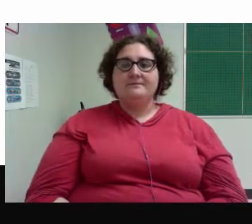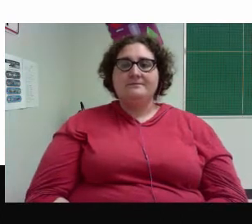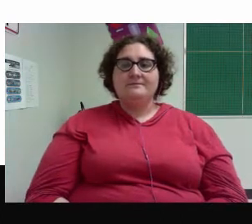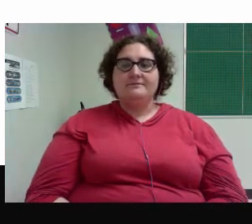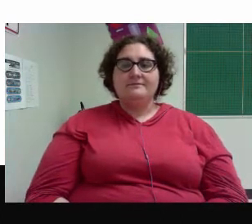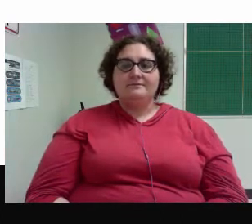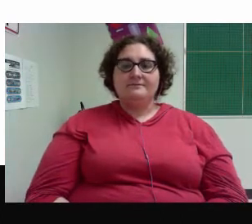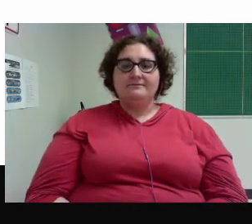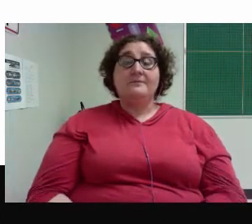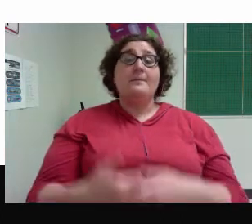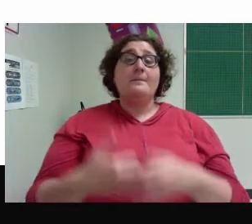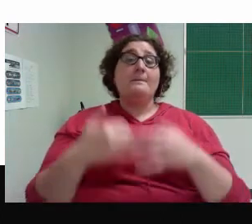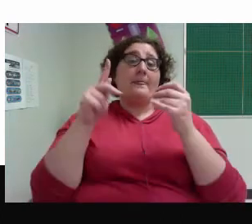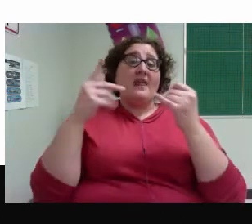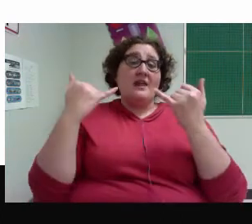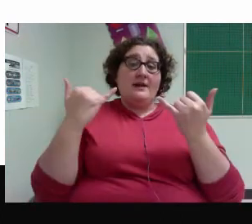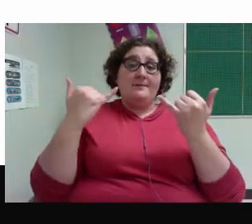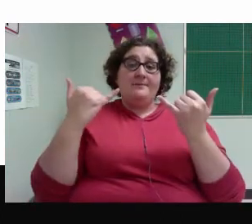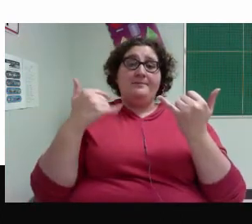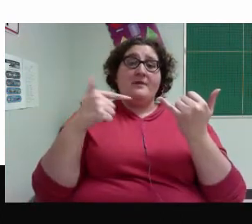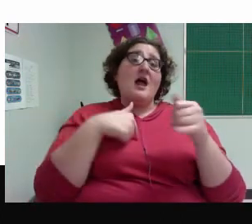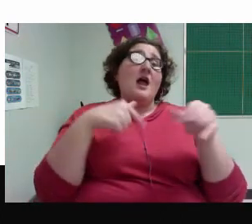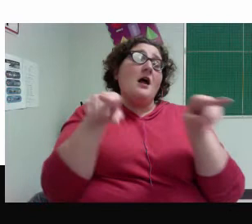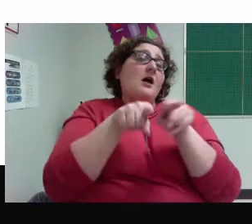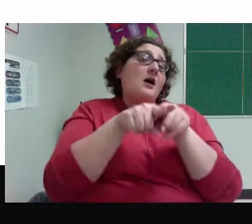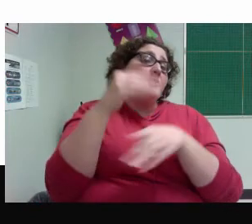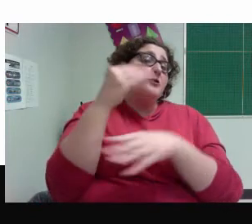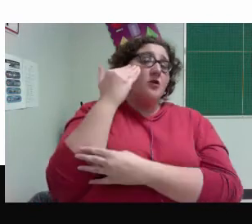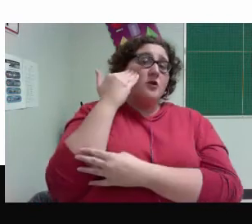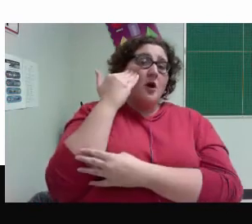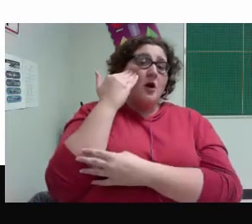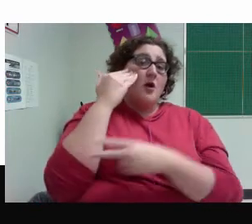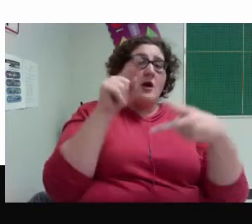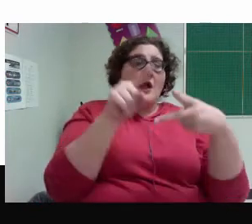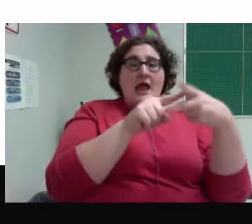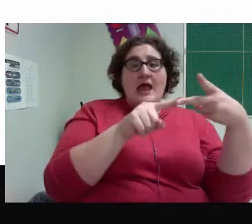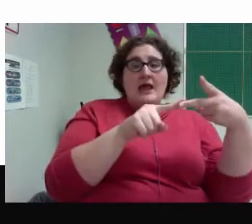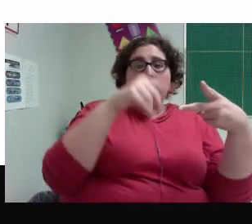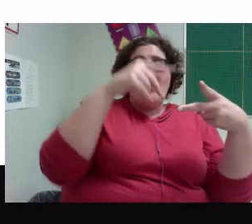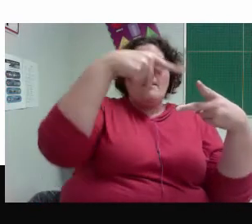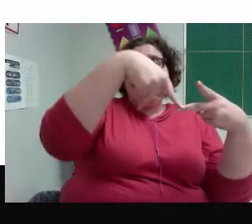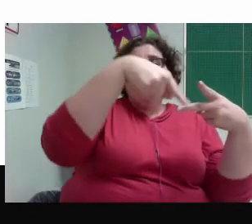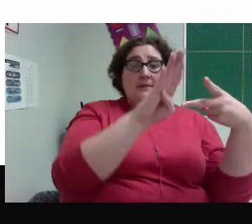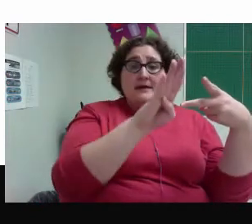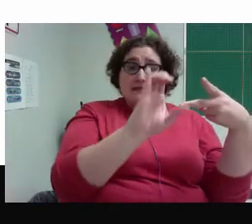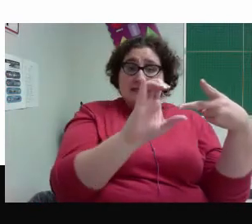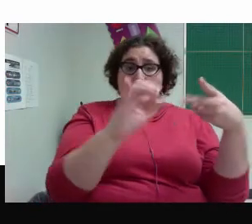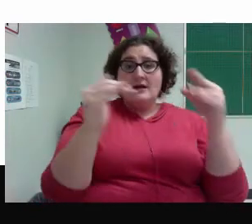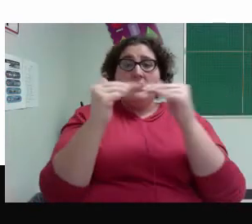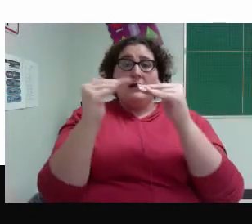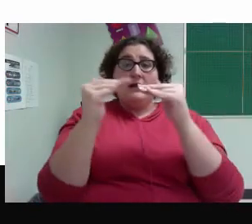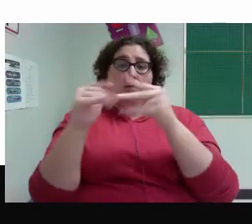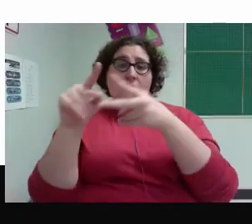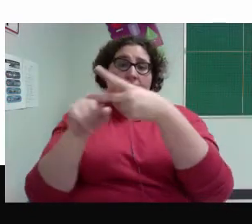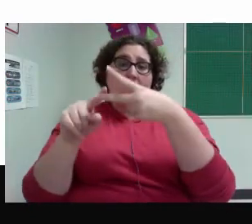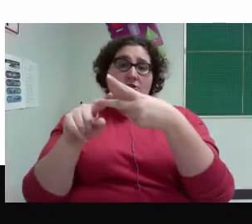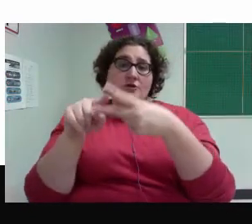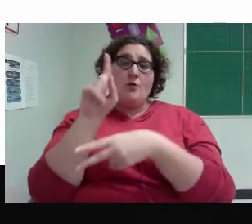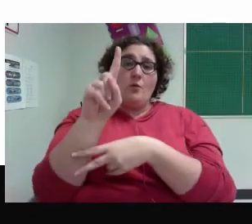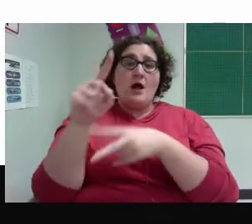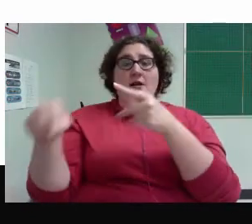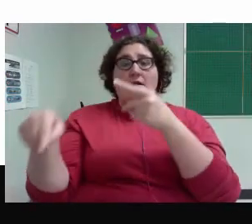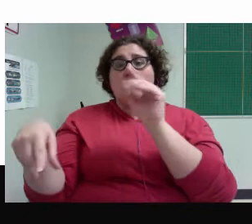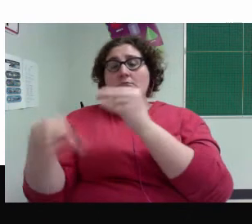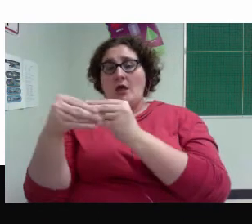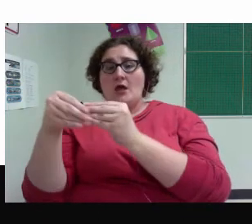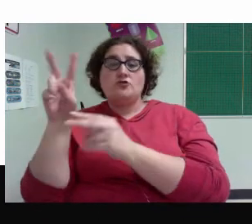Okay. Now, I also know that angle PBC is equal to the measure of angle 1 plus the